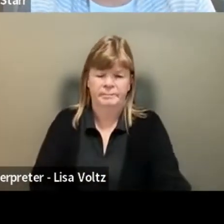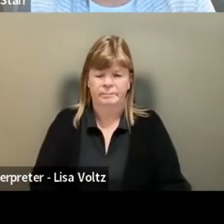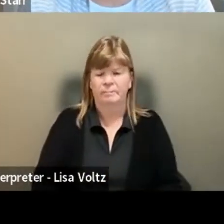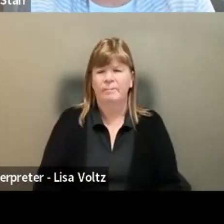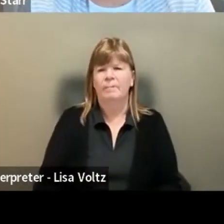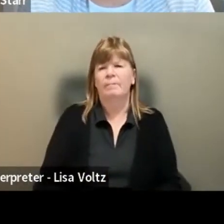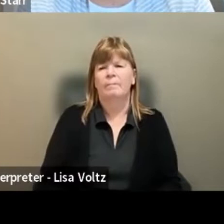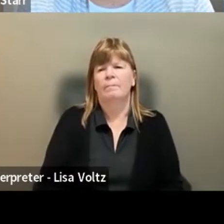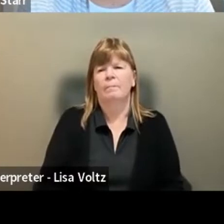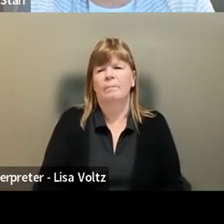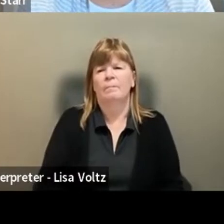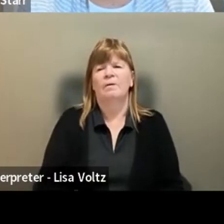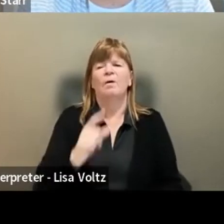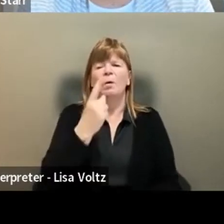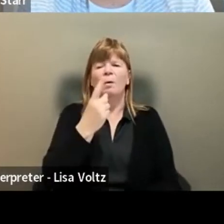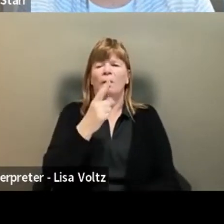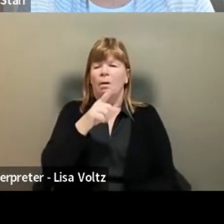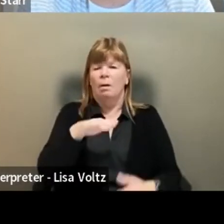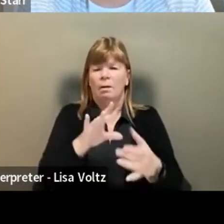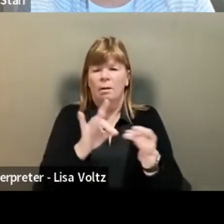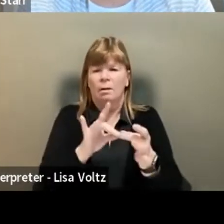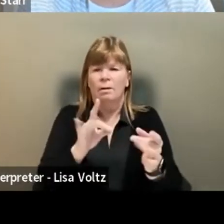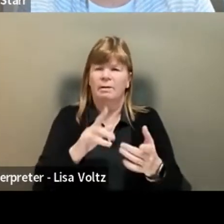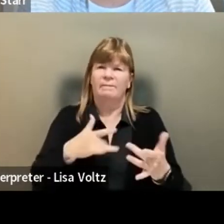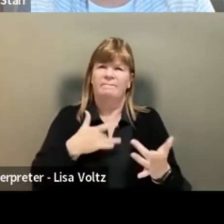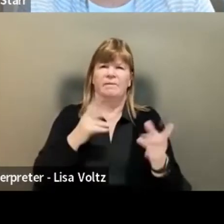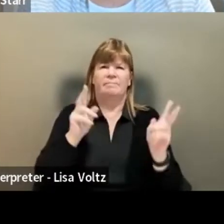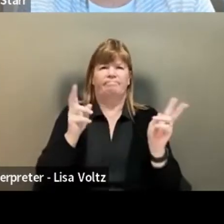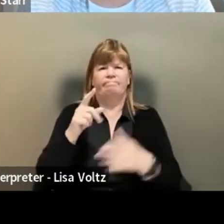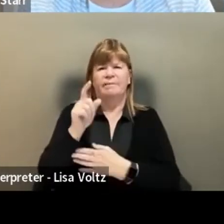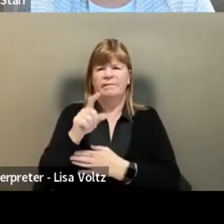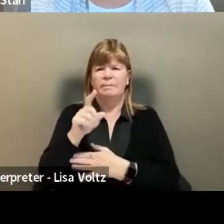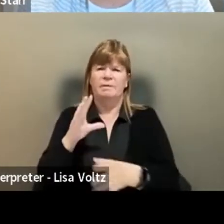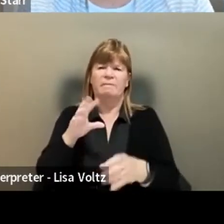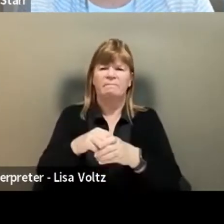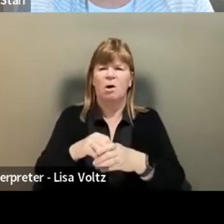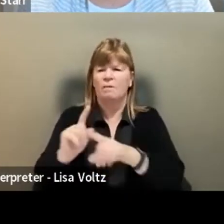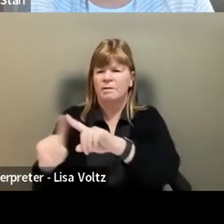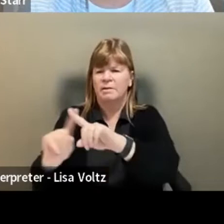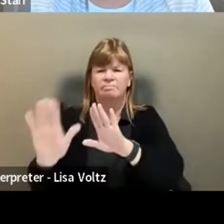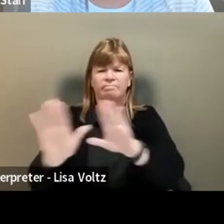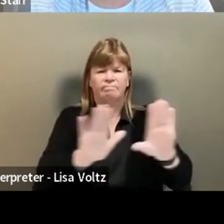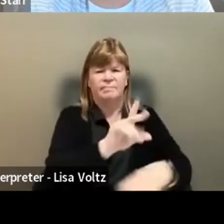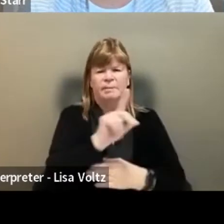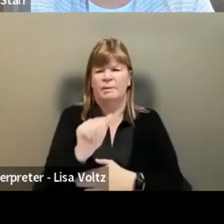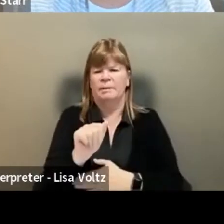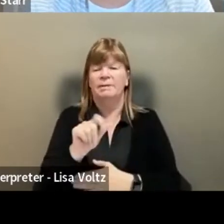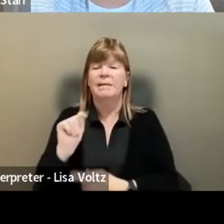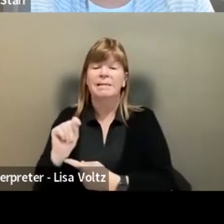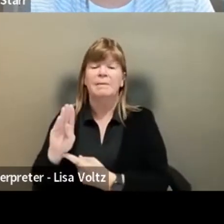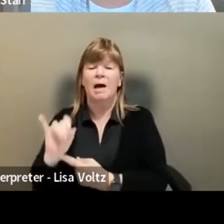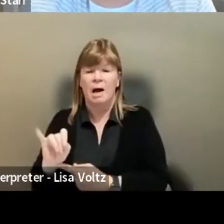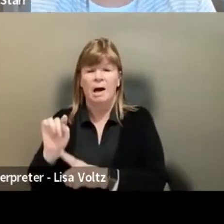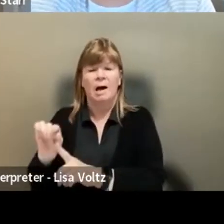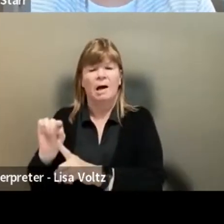One issue that wasn't really crossed was about the need to be involved cross-disability wise. TBI